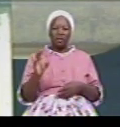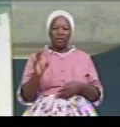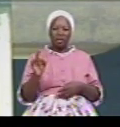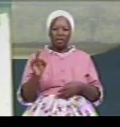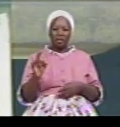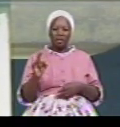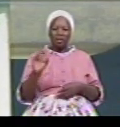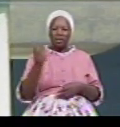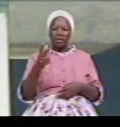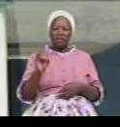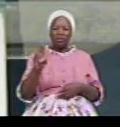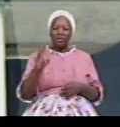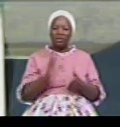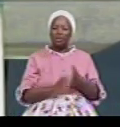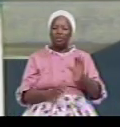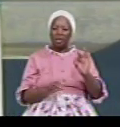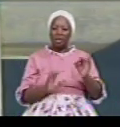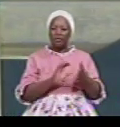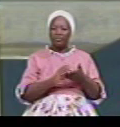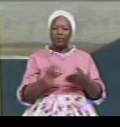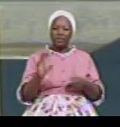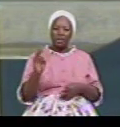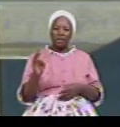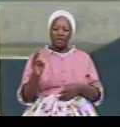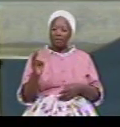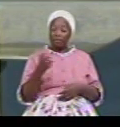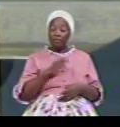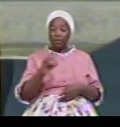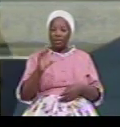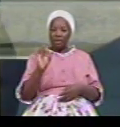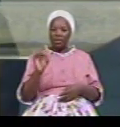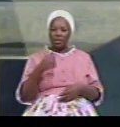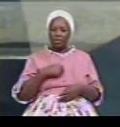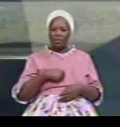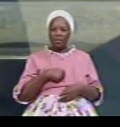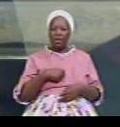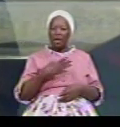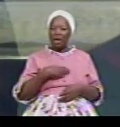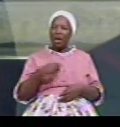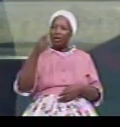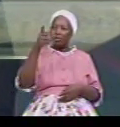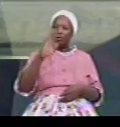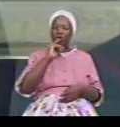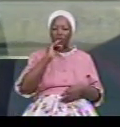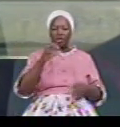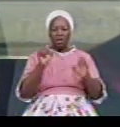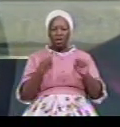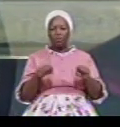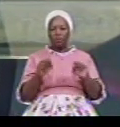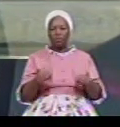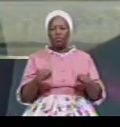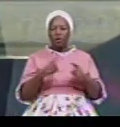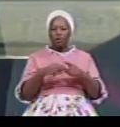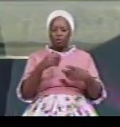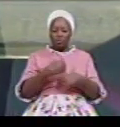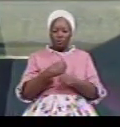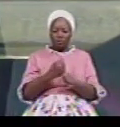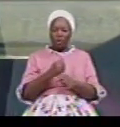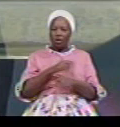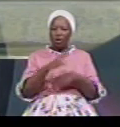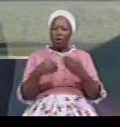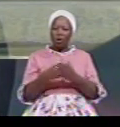chapter 9, verse 8. And God is able to make all